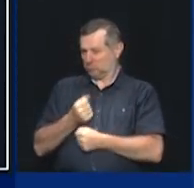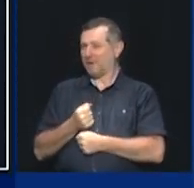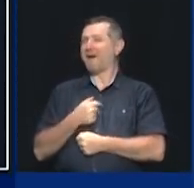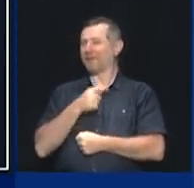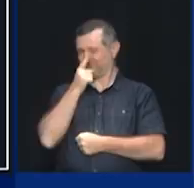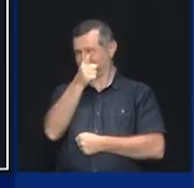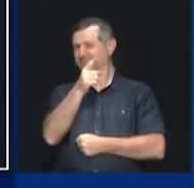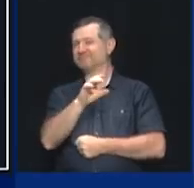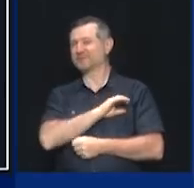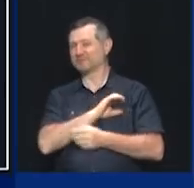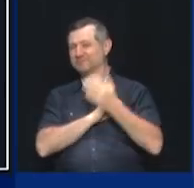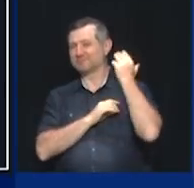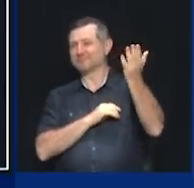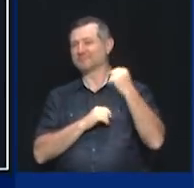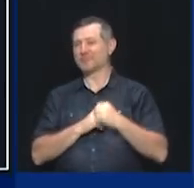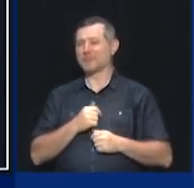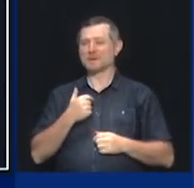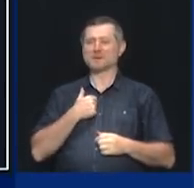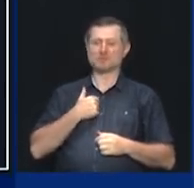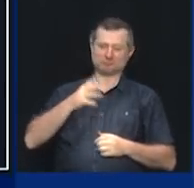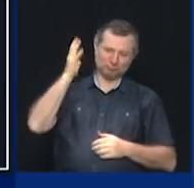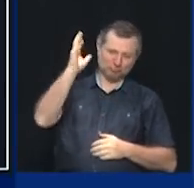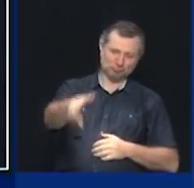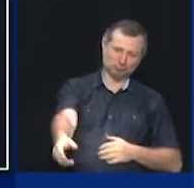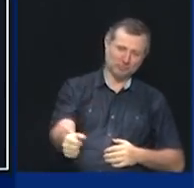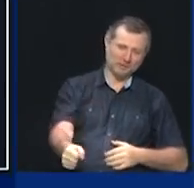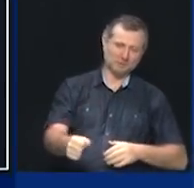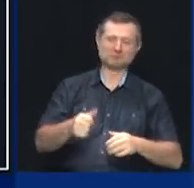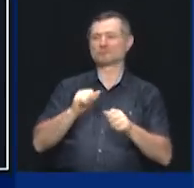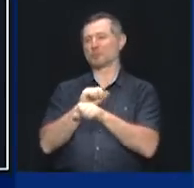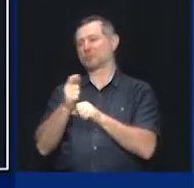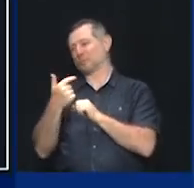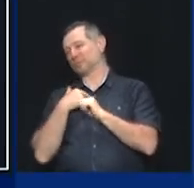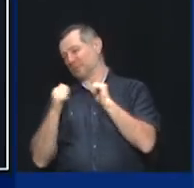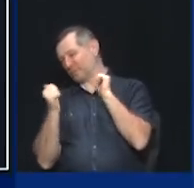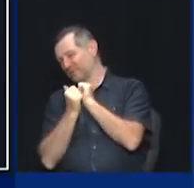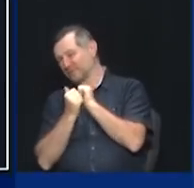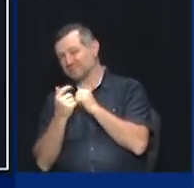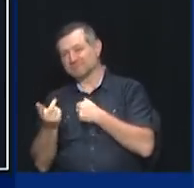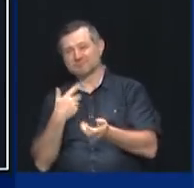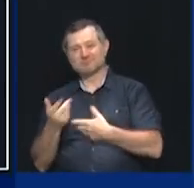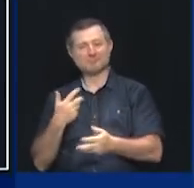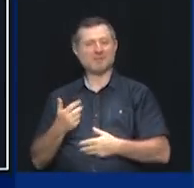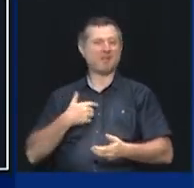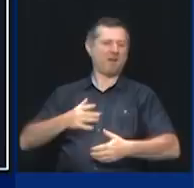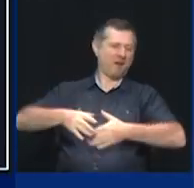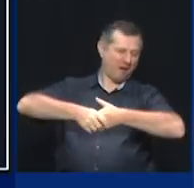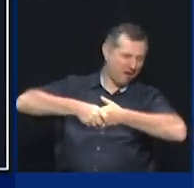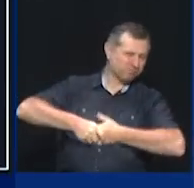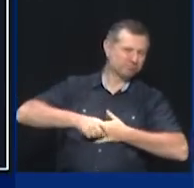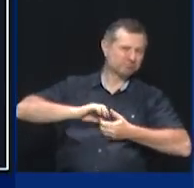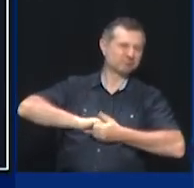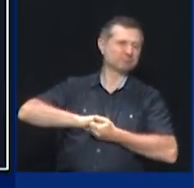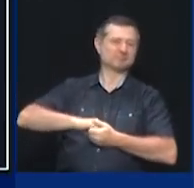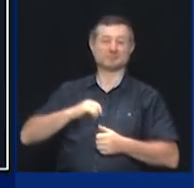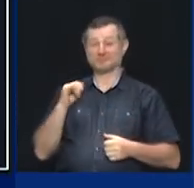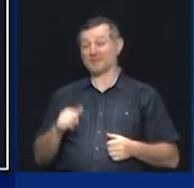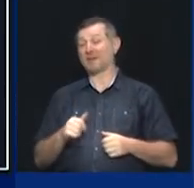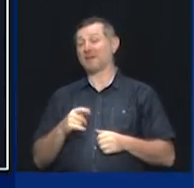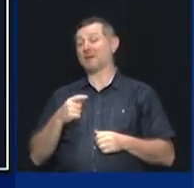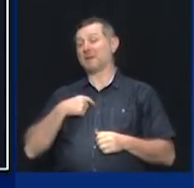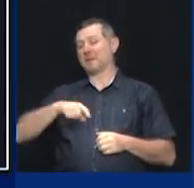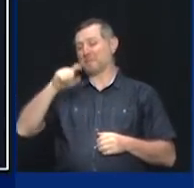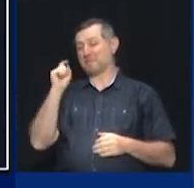I put out my hand. We're going to work together, hand in glove. But it has to happen now.